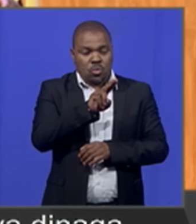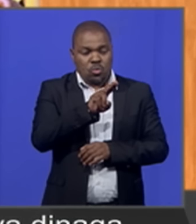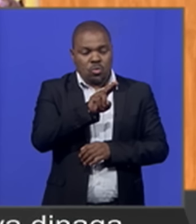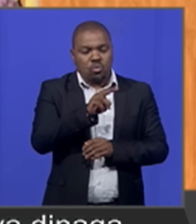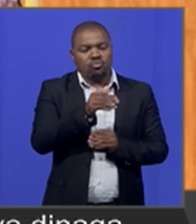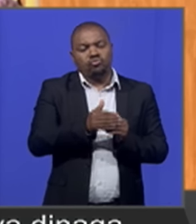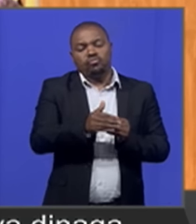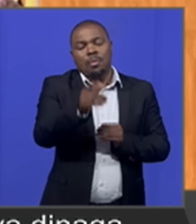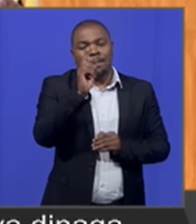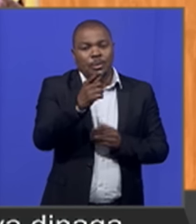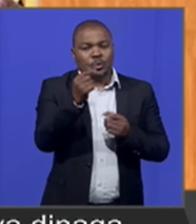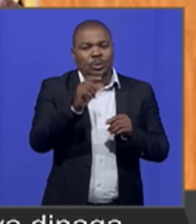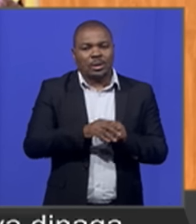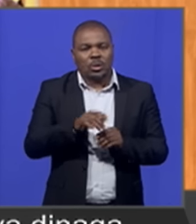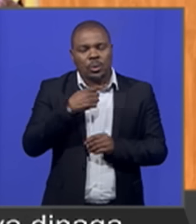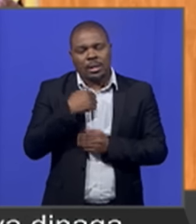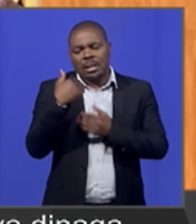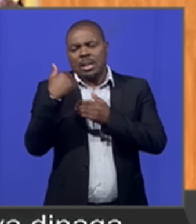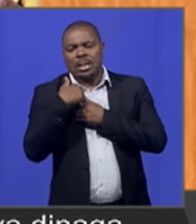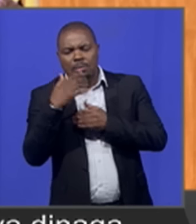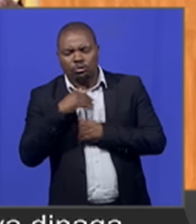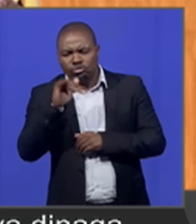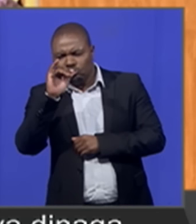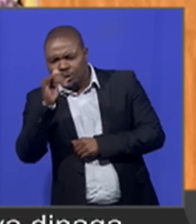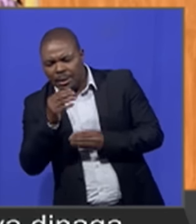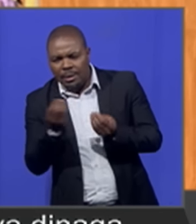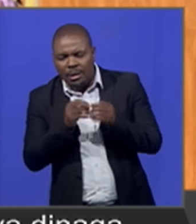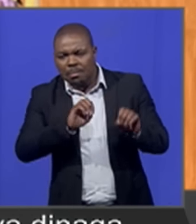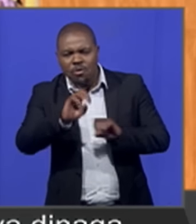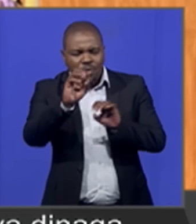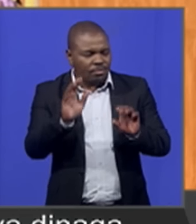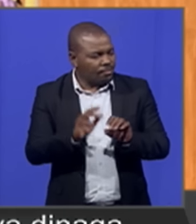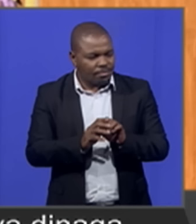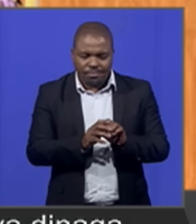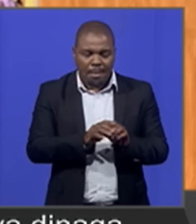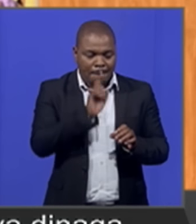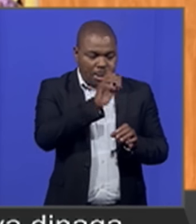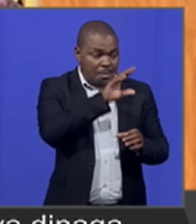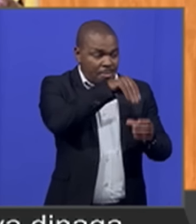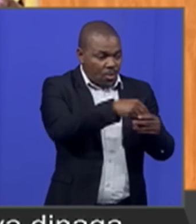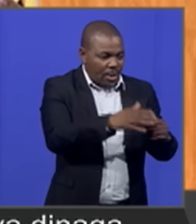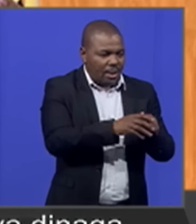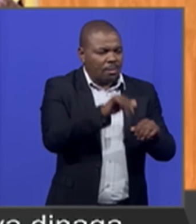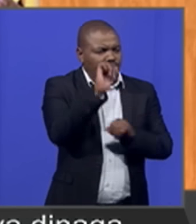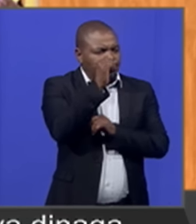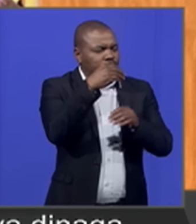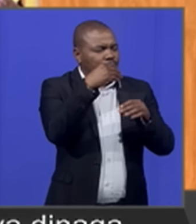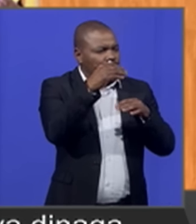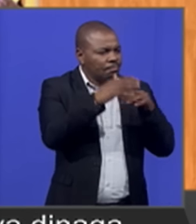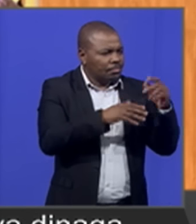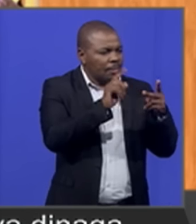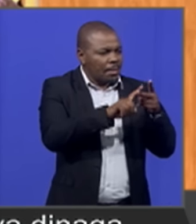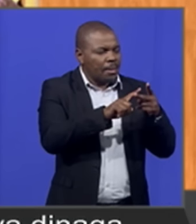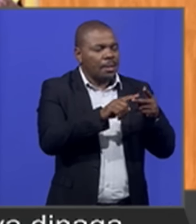in customs schedules only, but in factories that produce